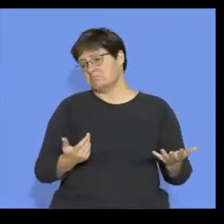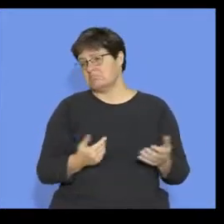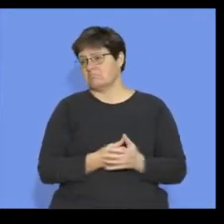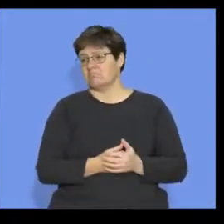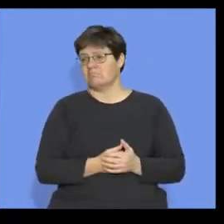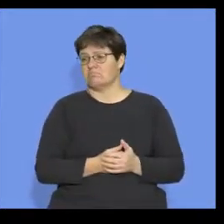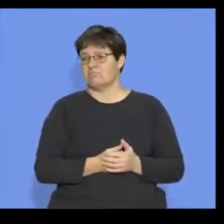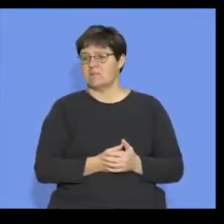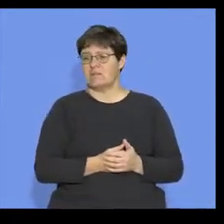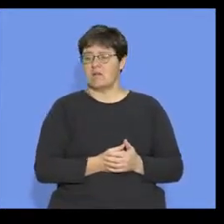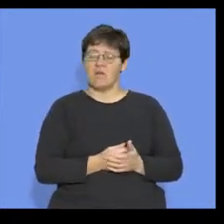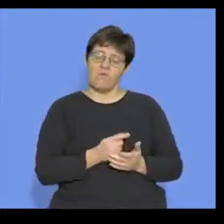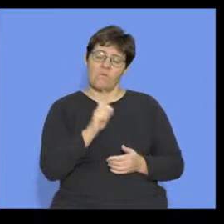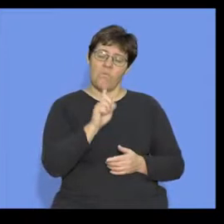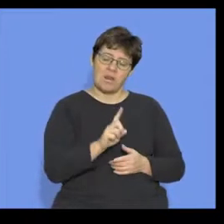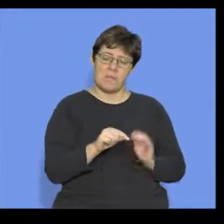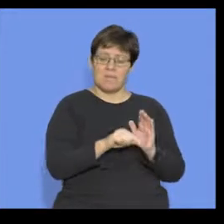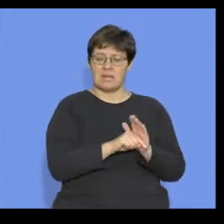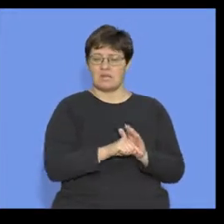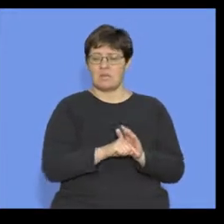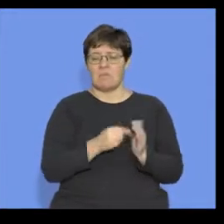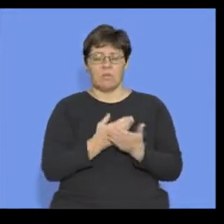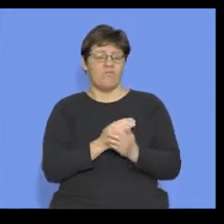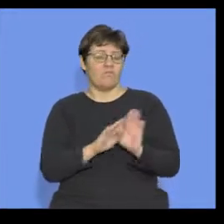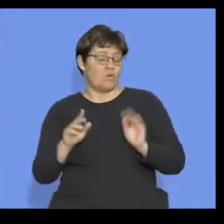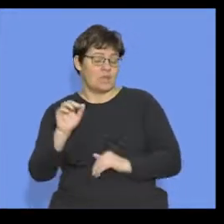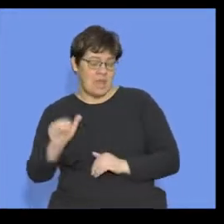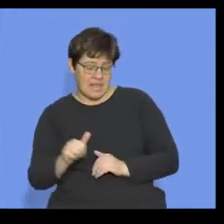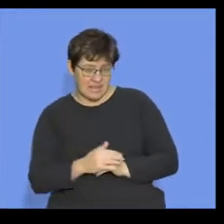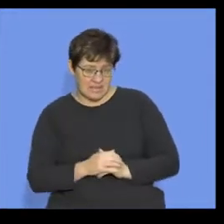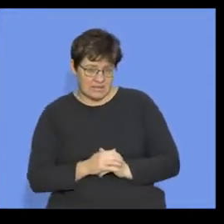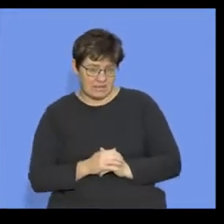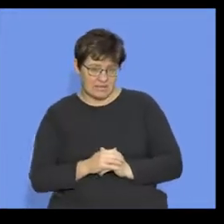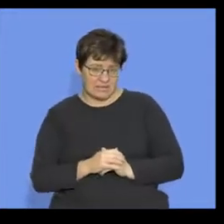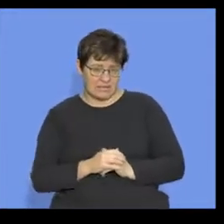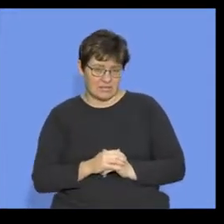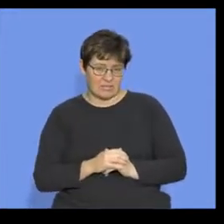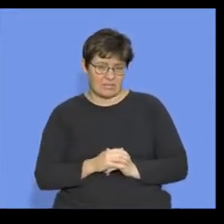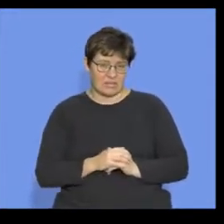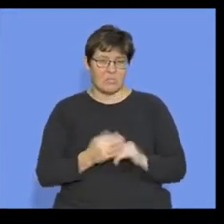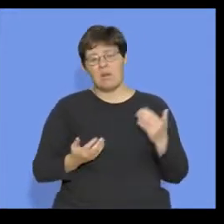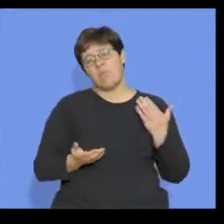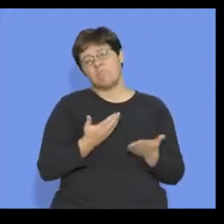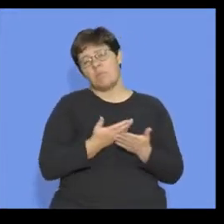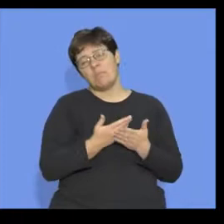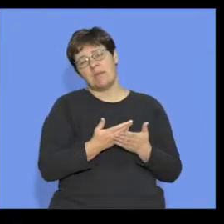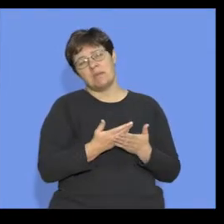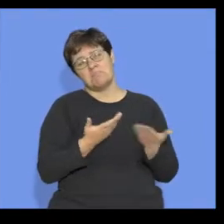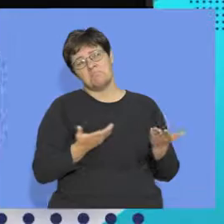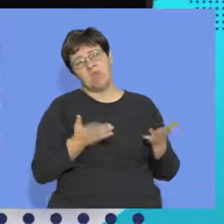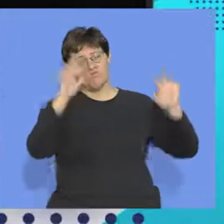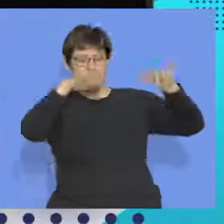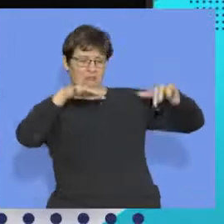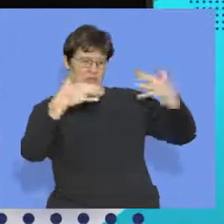1 minus the probability of not A. What does that mean? If the probability that it will rain today